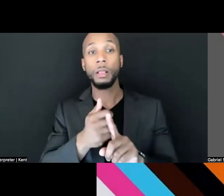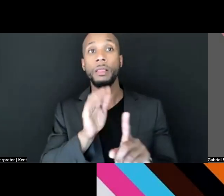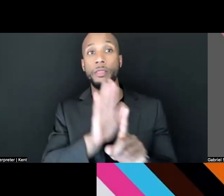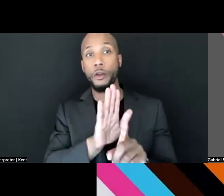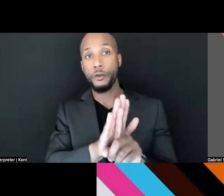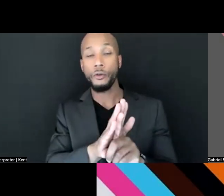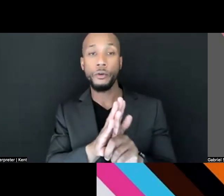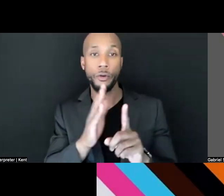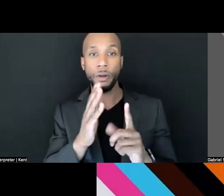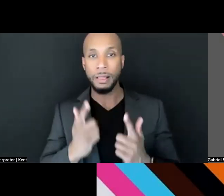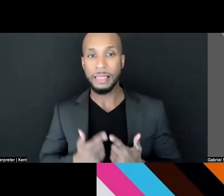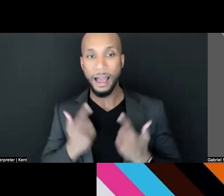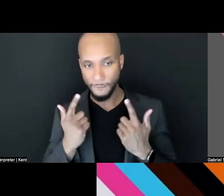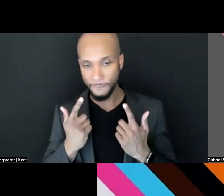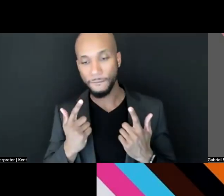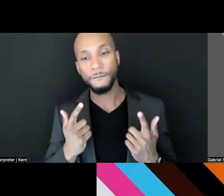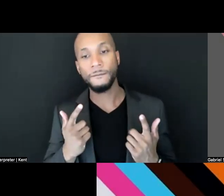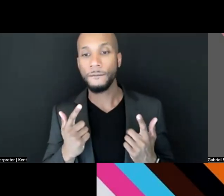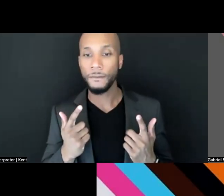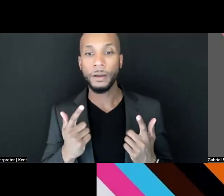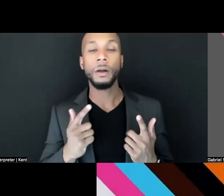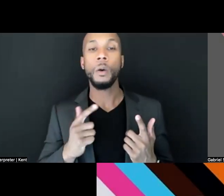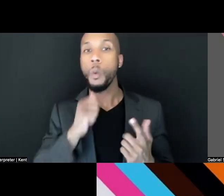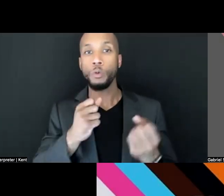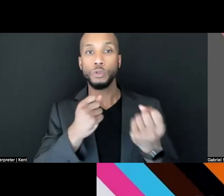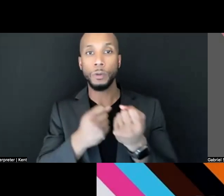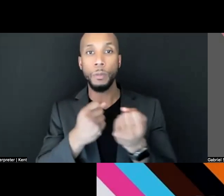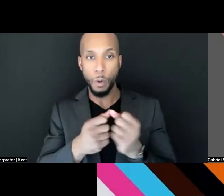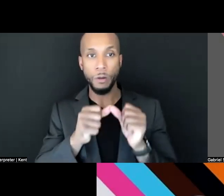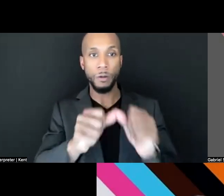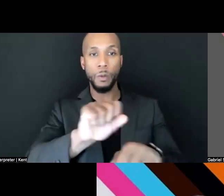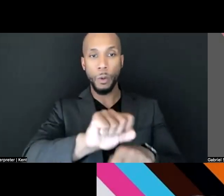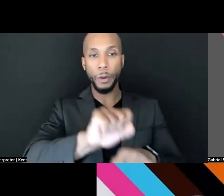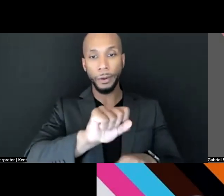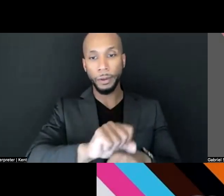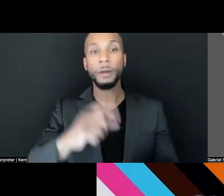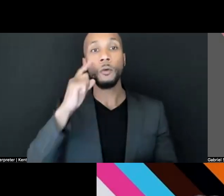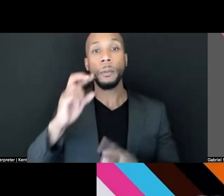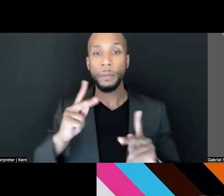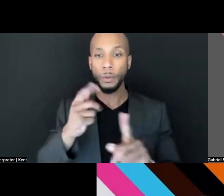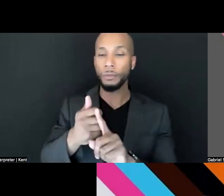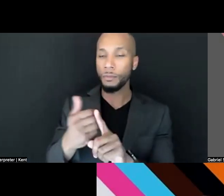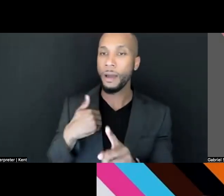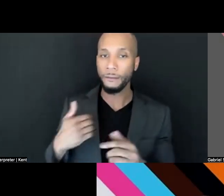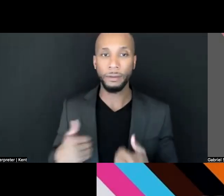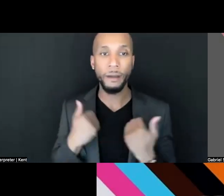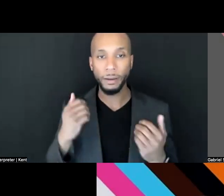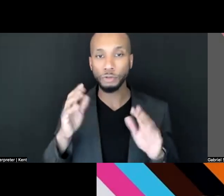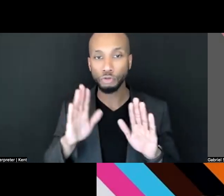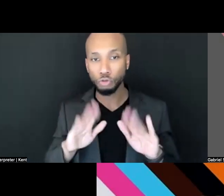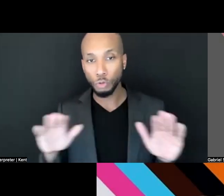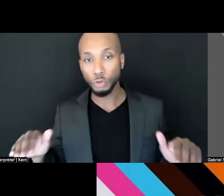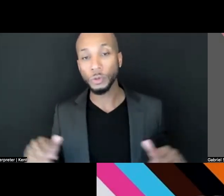life whose life won't support working, for people Mm-hmm, who have young children, for mm-hmm, people who